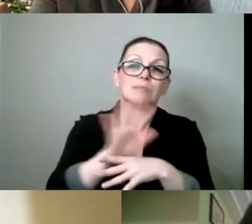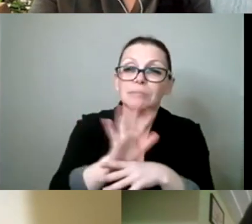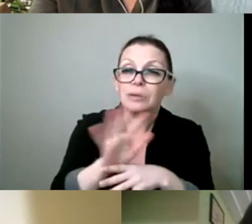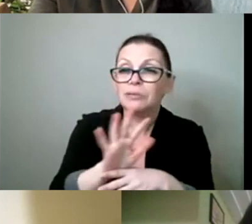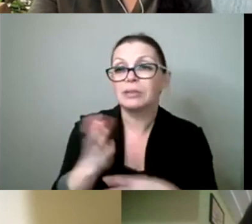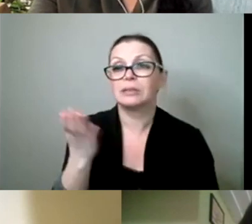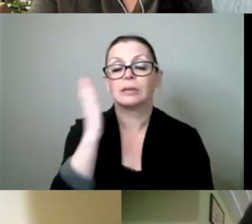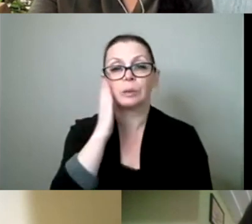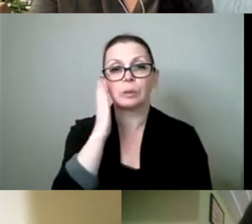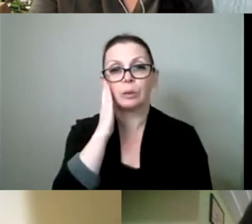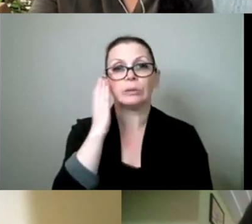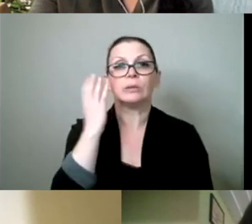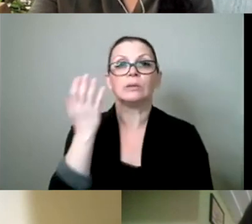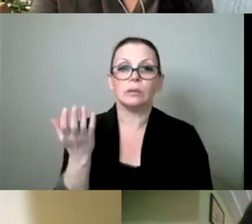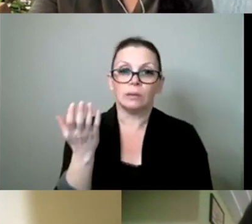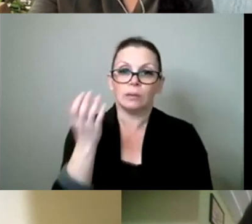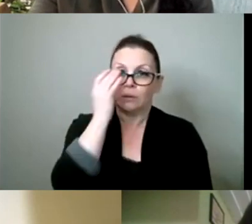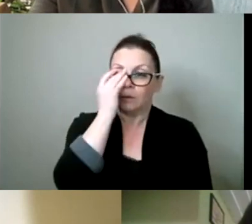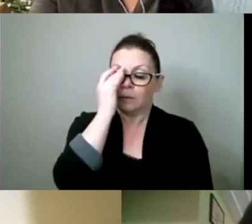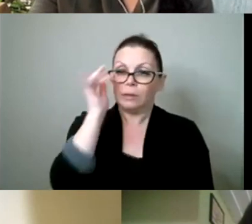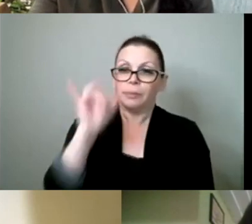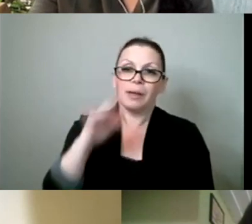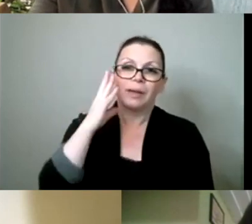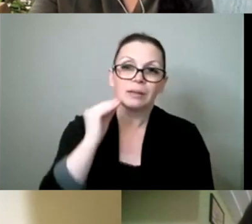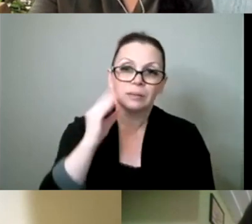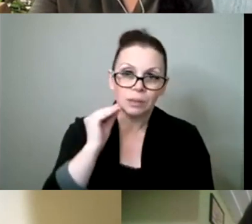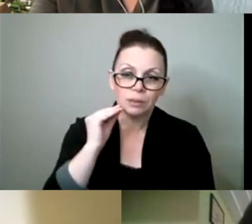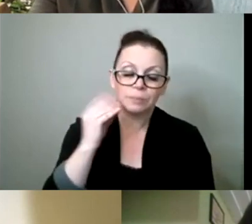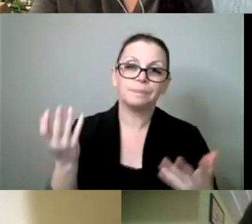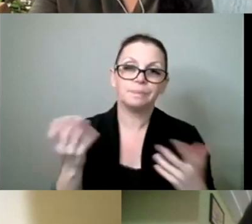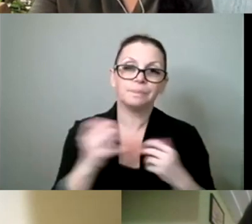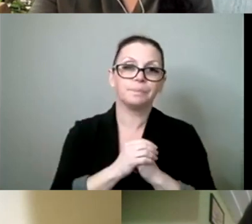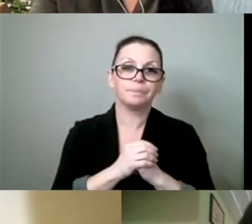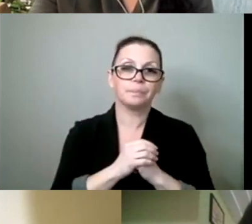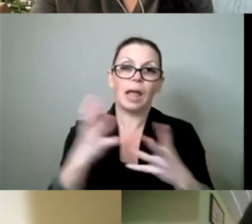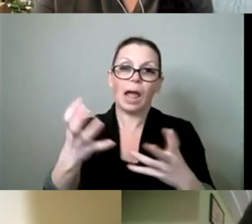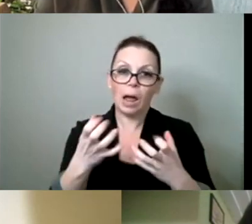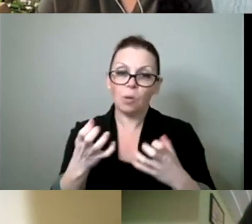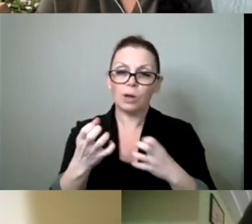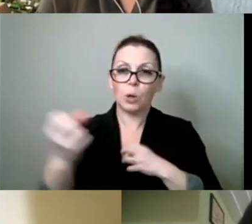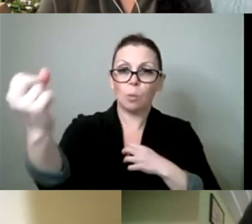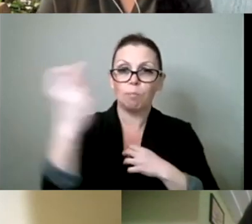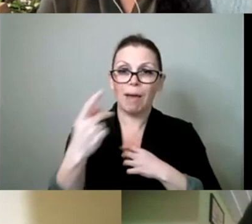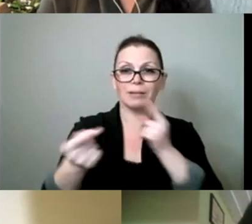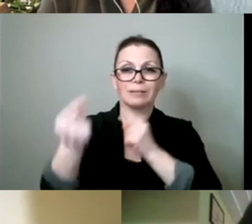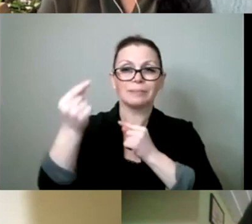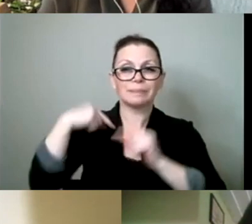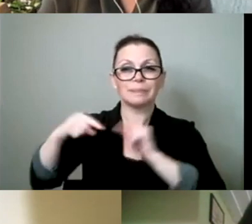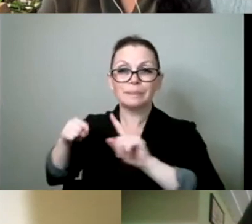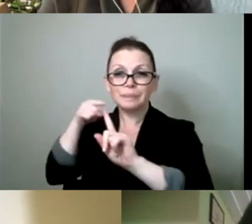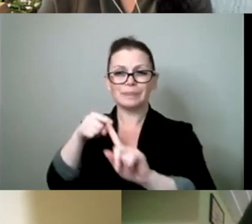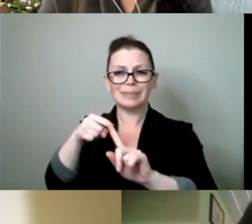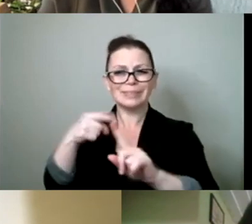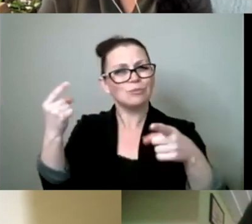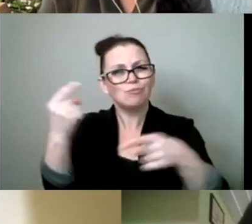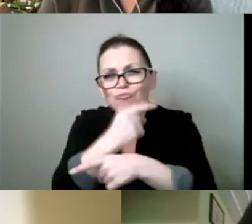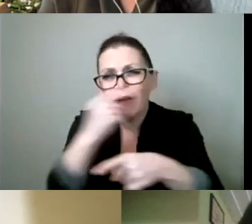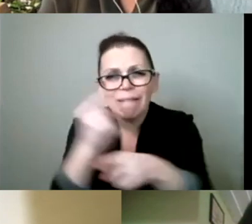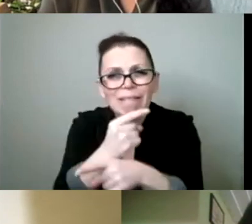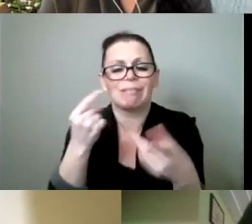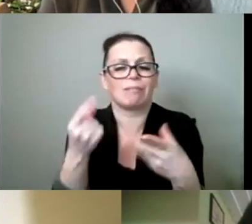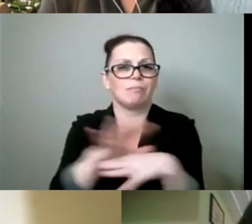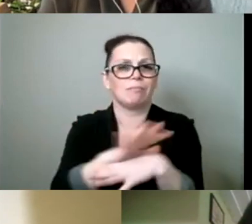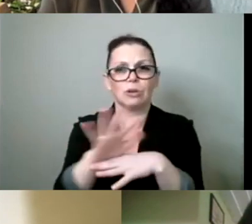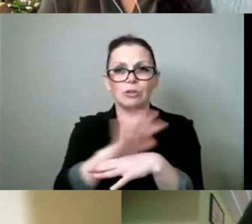know, that. So I just want to get back to just regular movie. Just